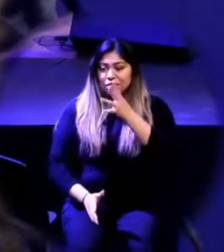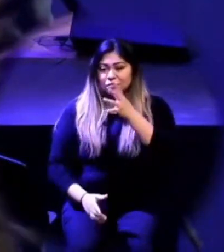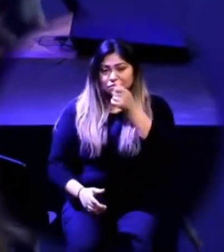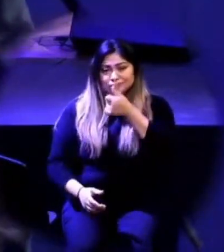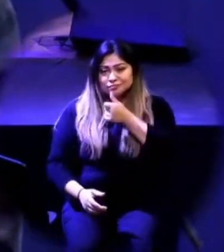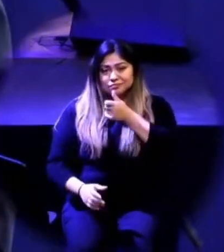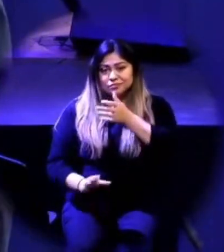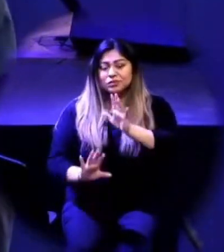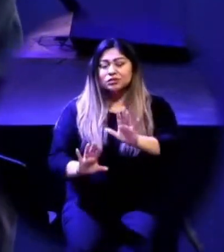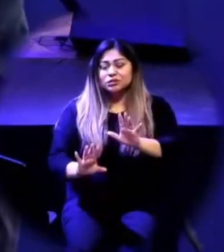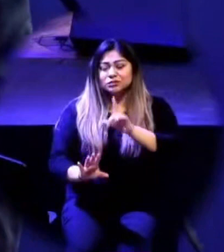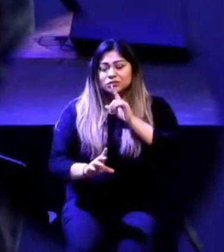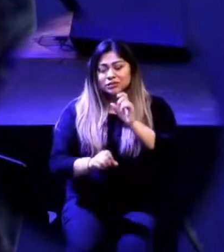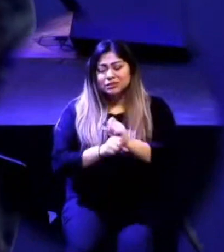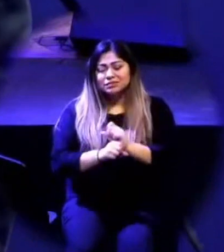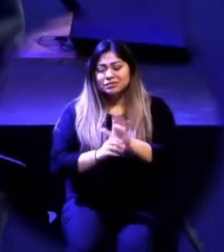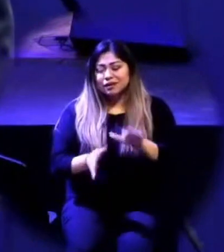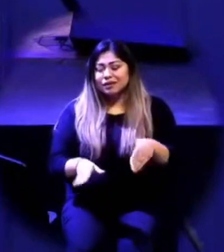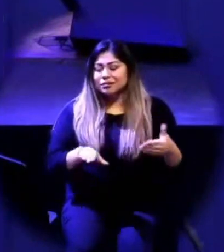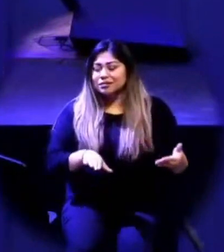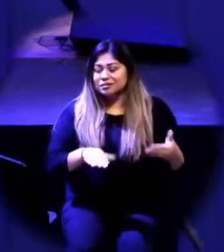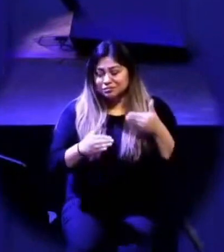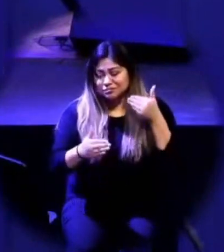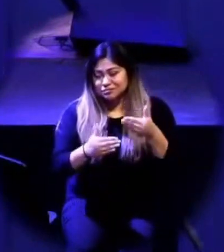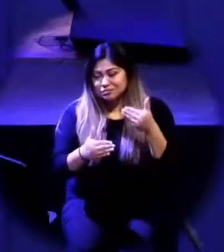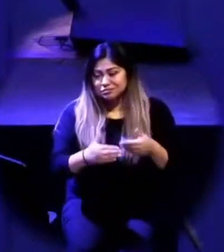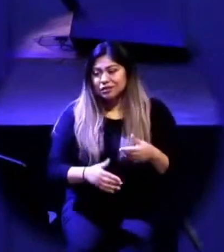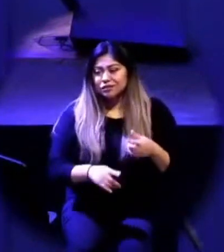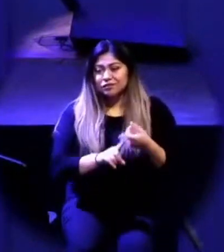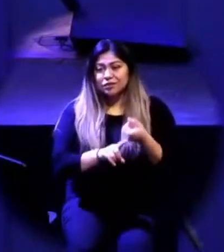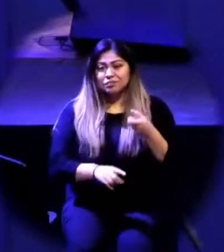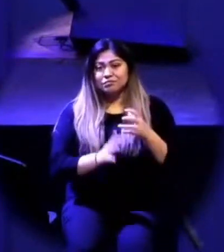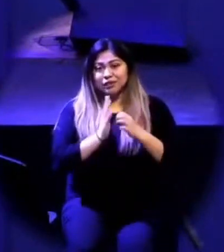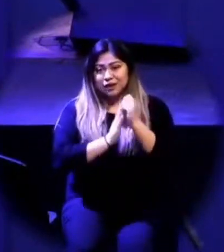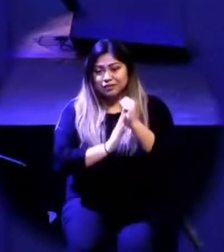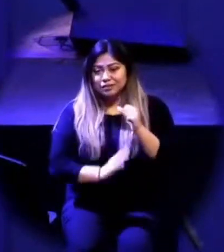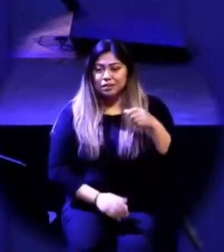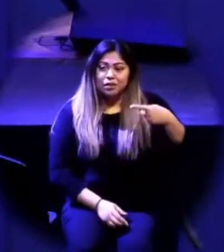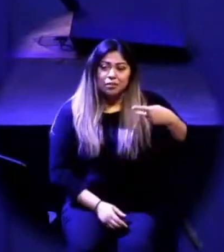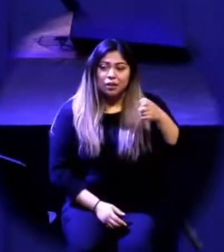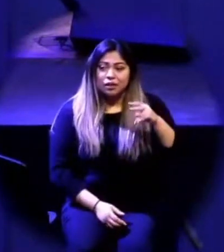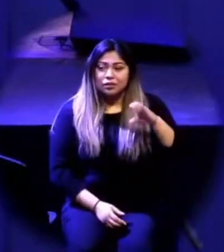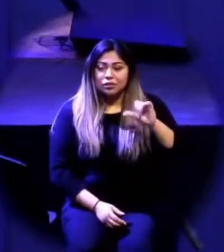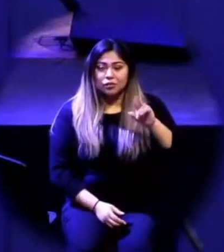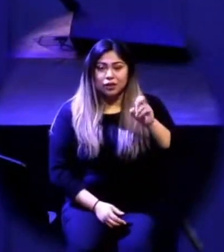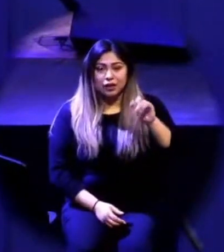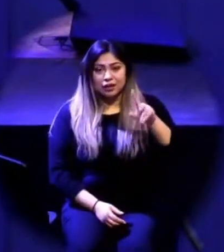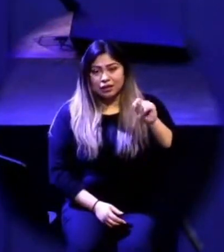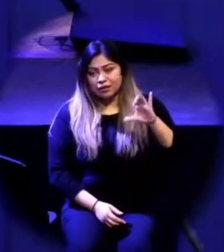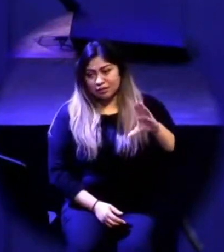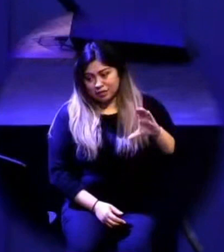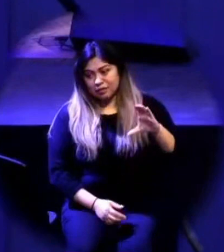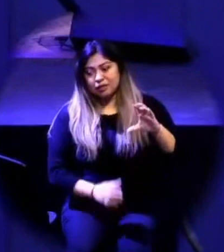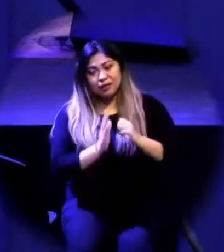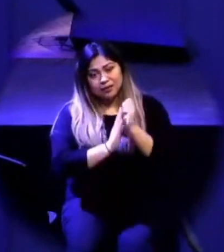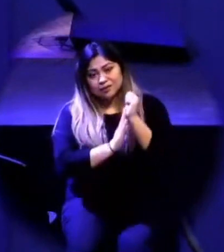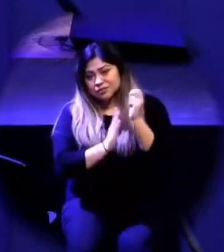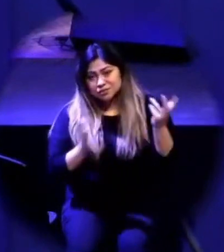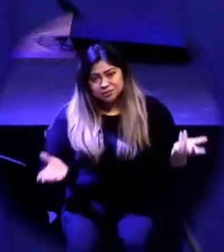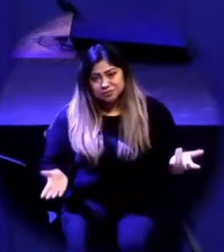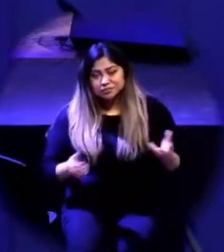is not a prognosis that outside of a miracle of God will end in anything other than her death, and